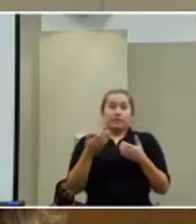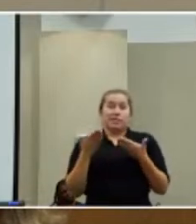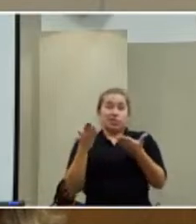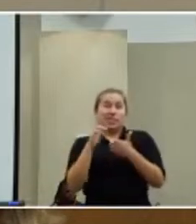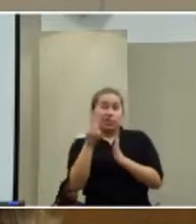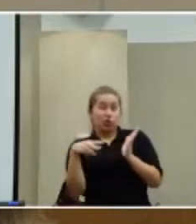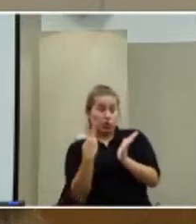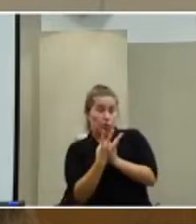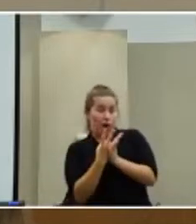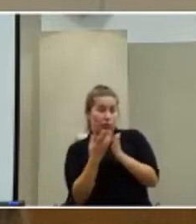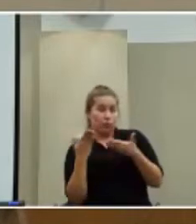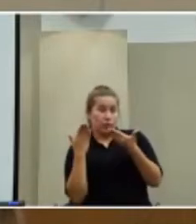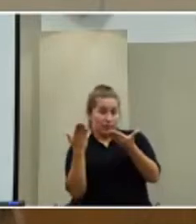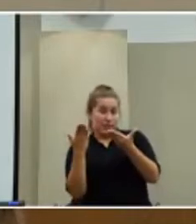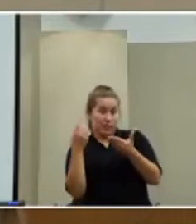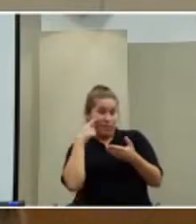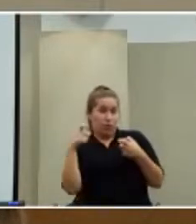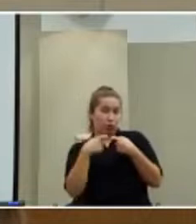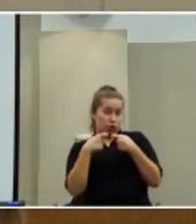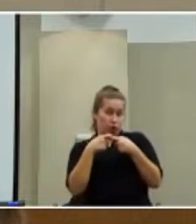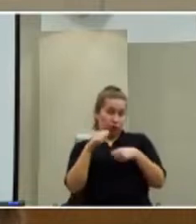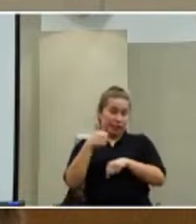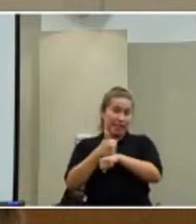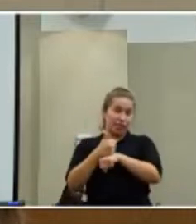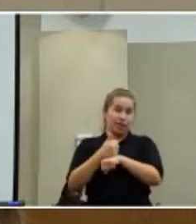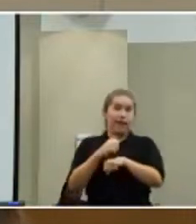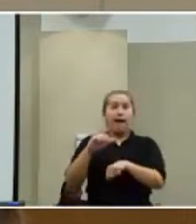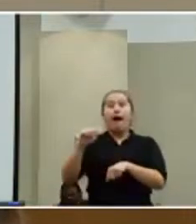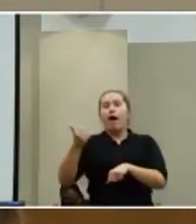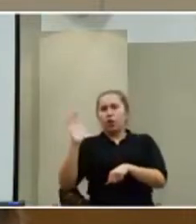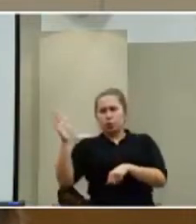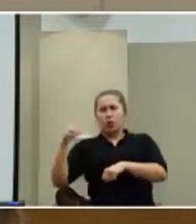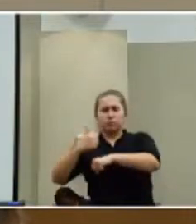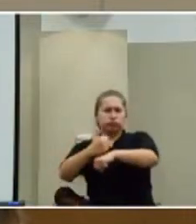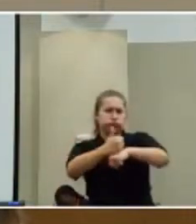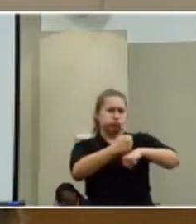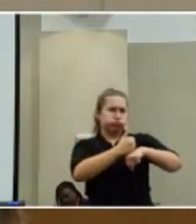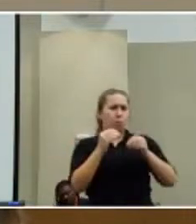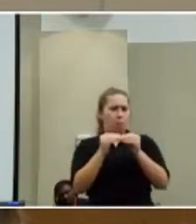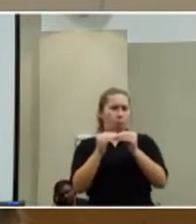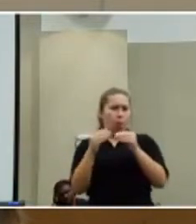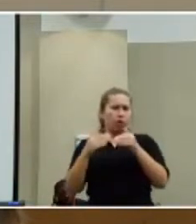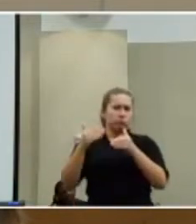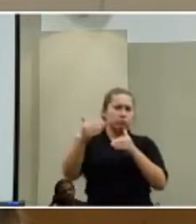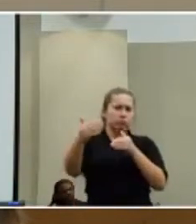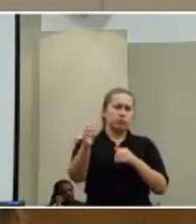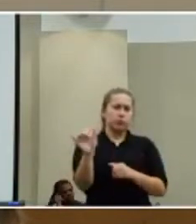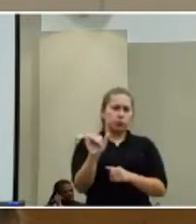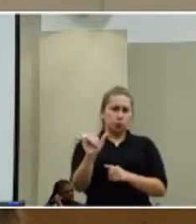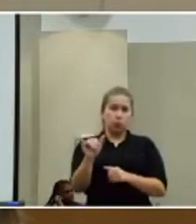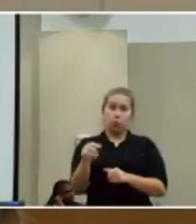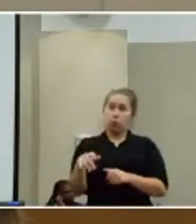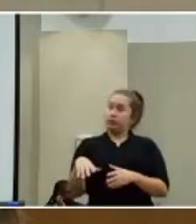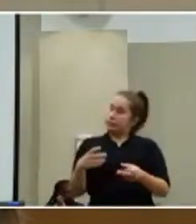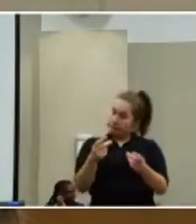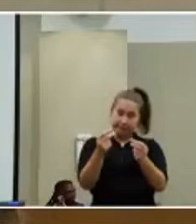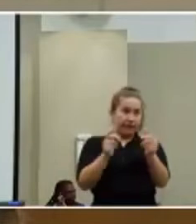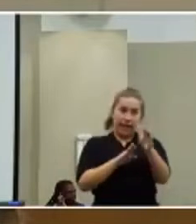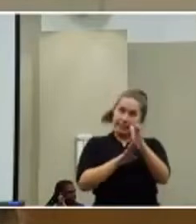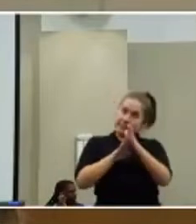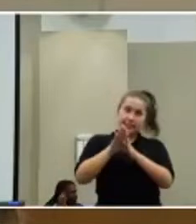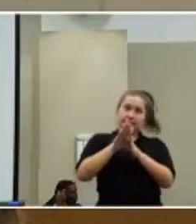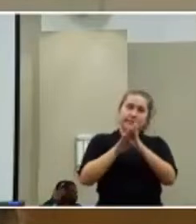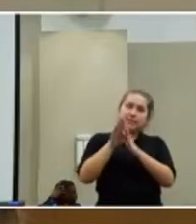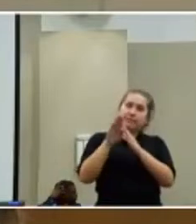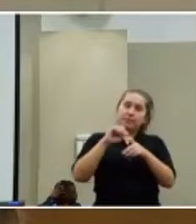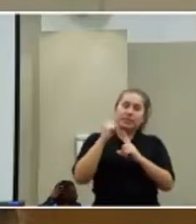for accessible EV charging stations. Others are going to be built as well, so this is a rapidly developing